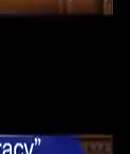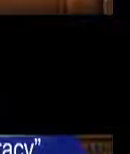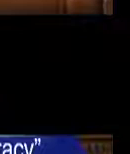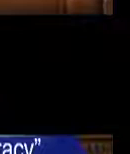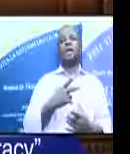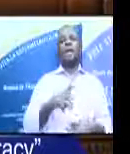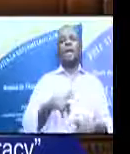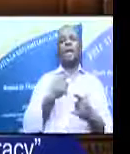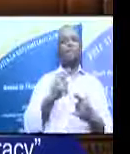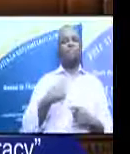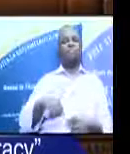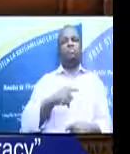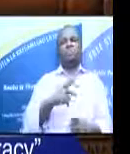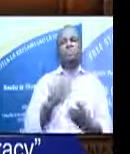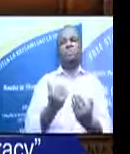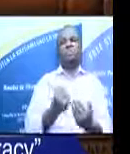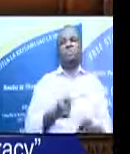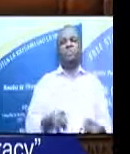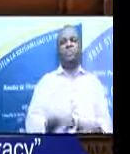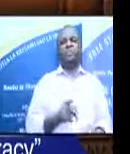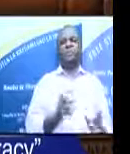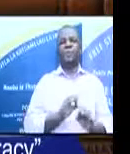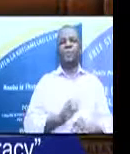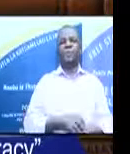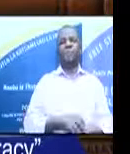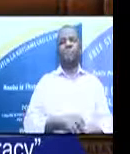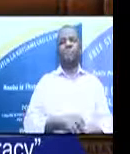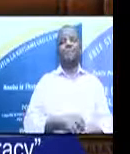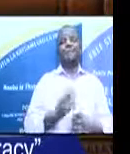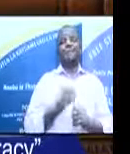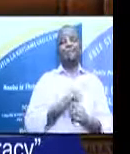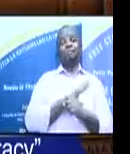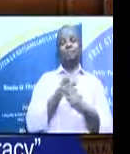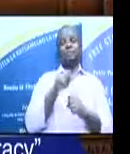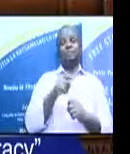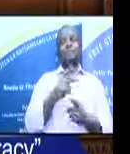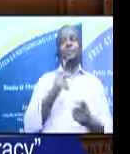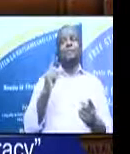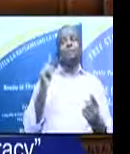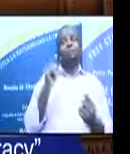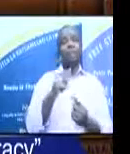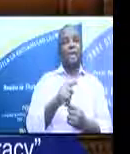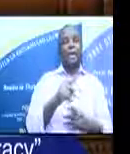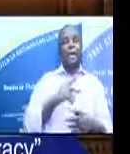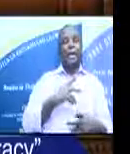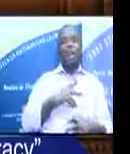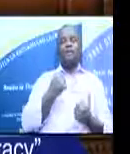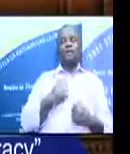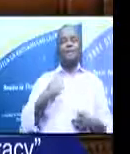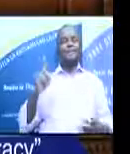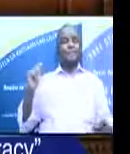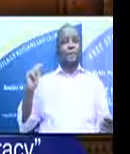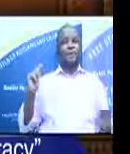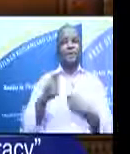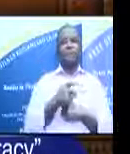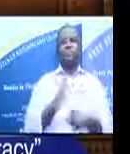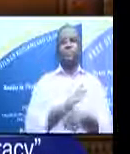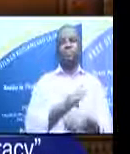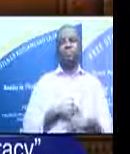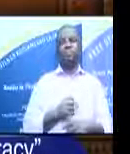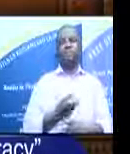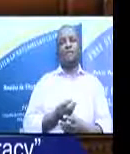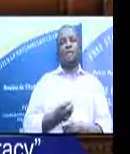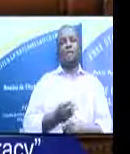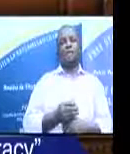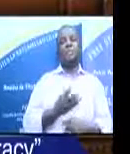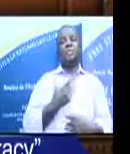in their lifetime. The global pandemic came and changed our lives forever, and we are living